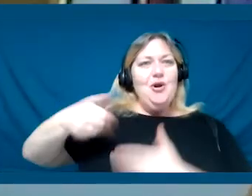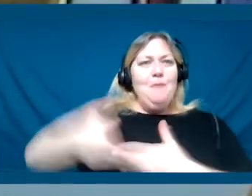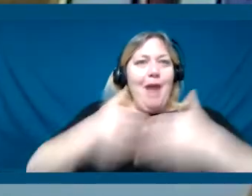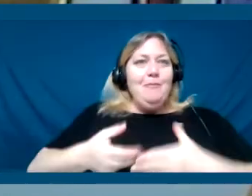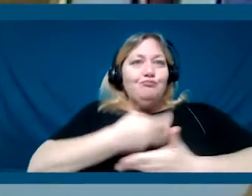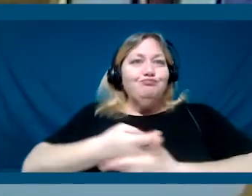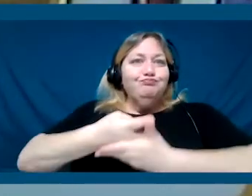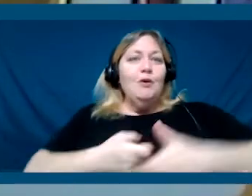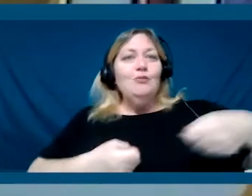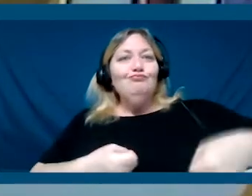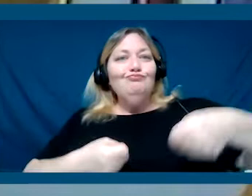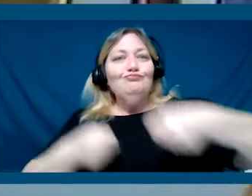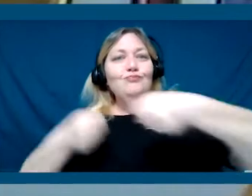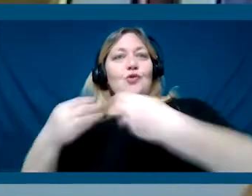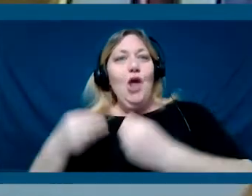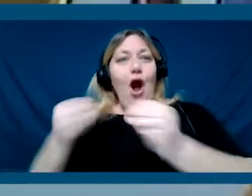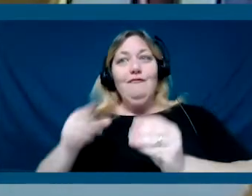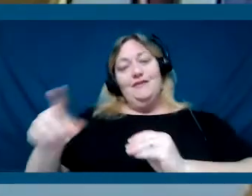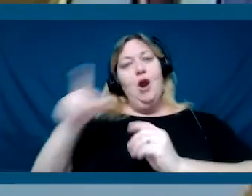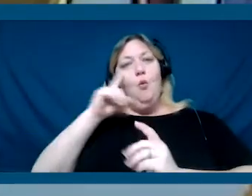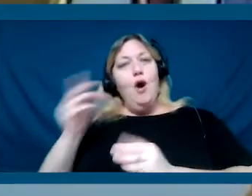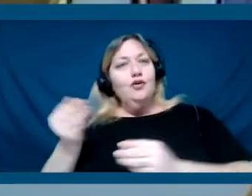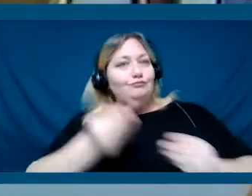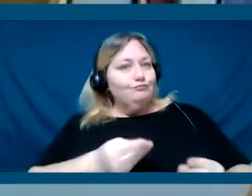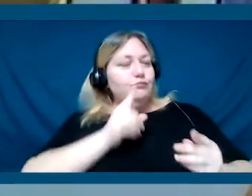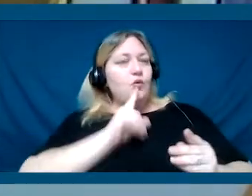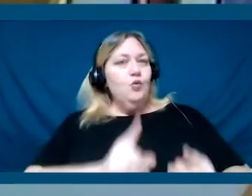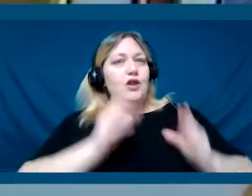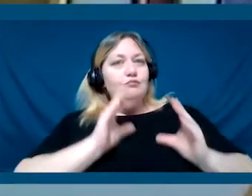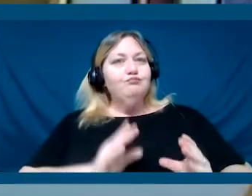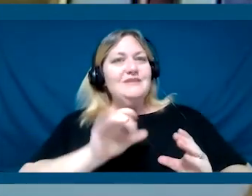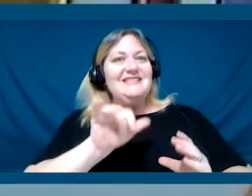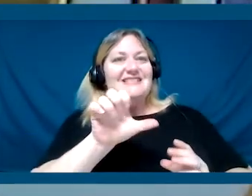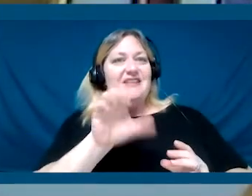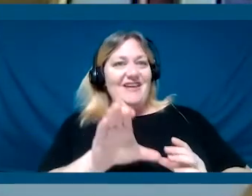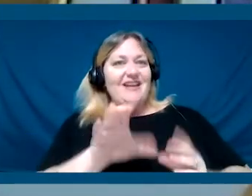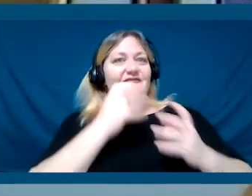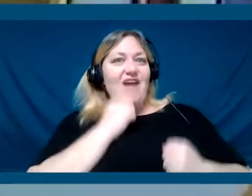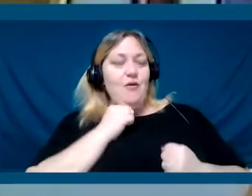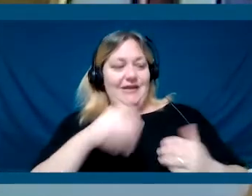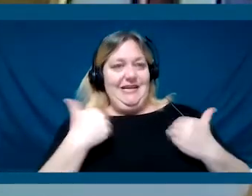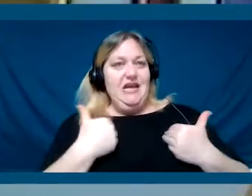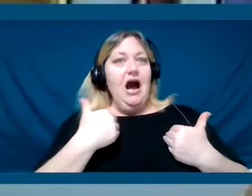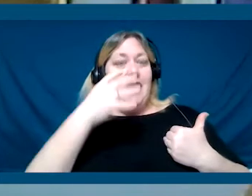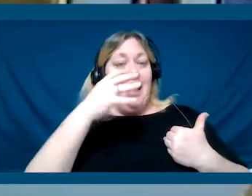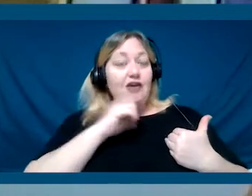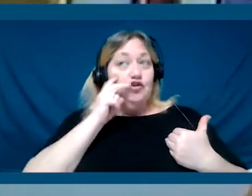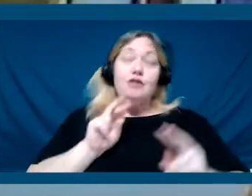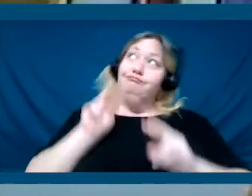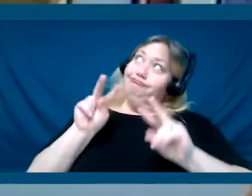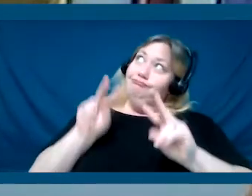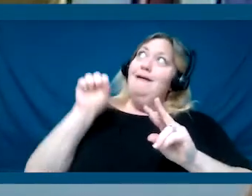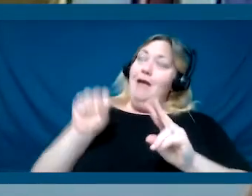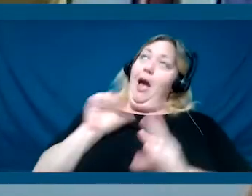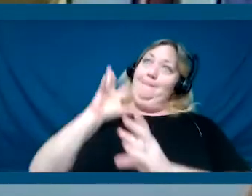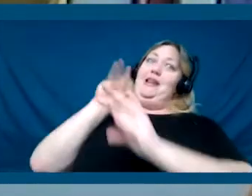campaign office. I wanted to instill civic values in her from a very young age, and I wanted her to know that she too